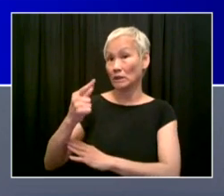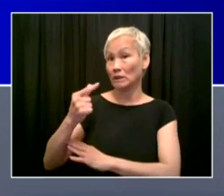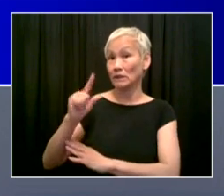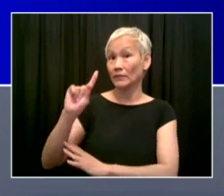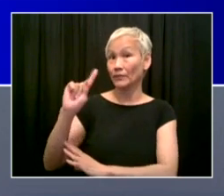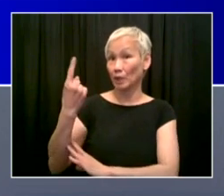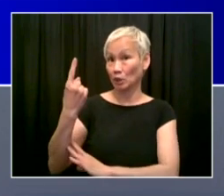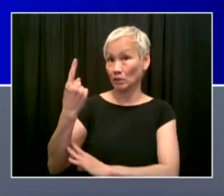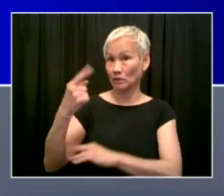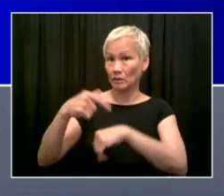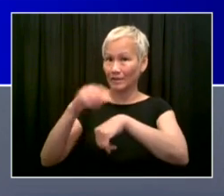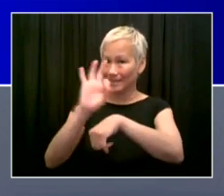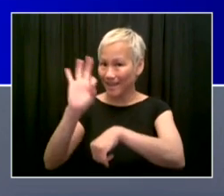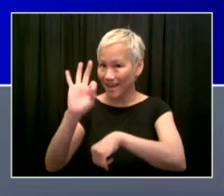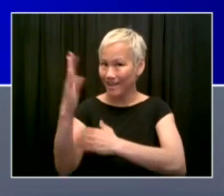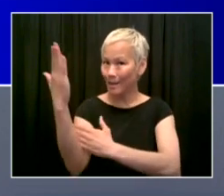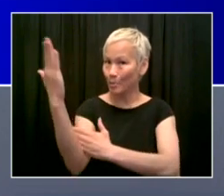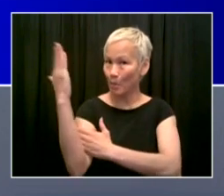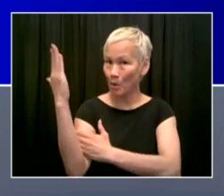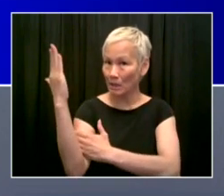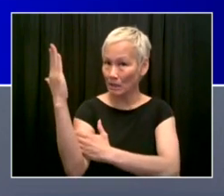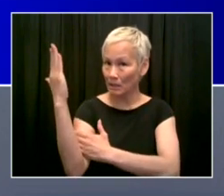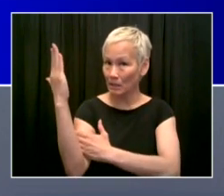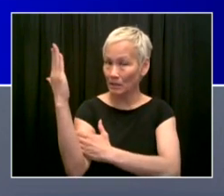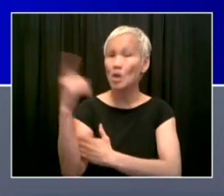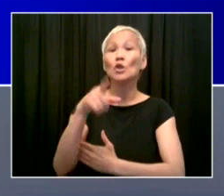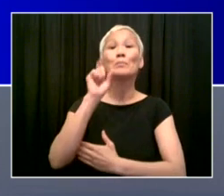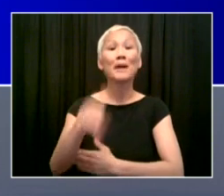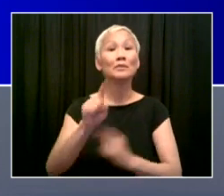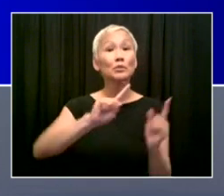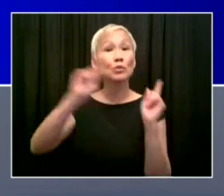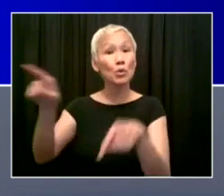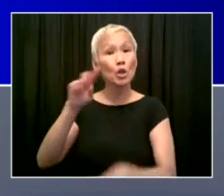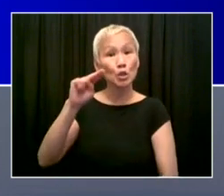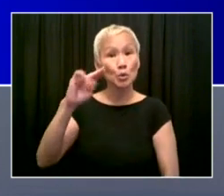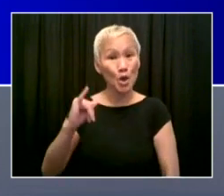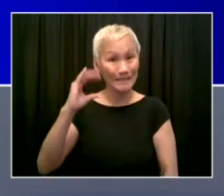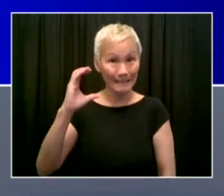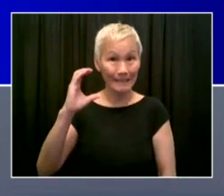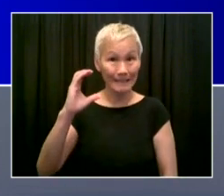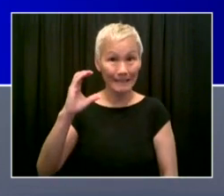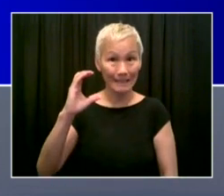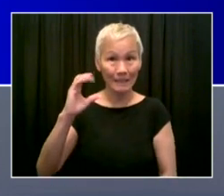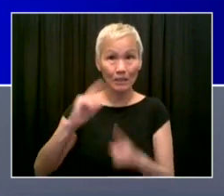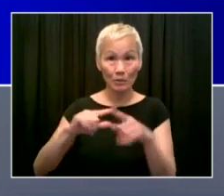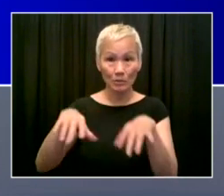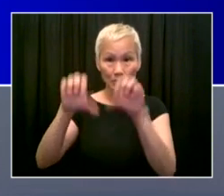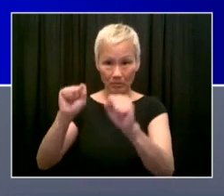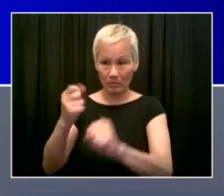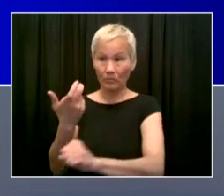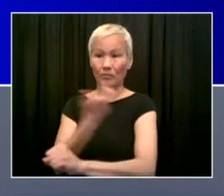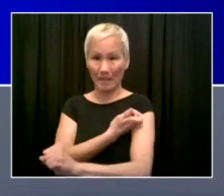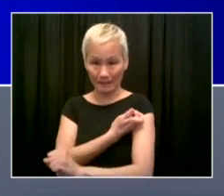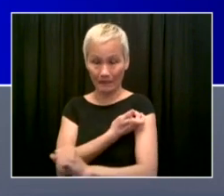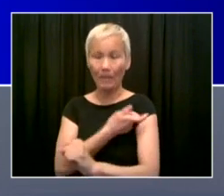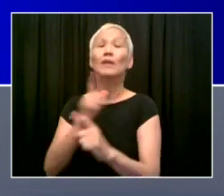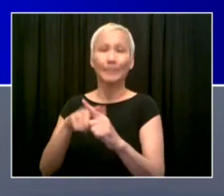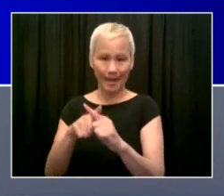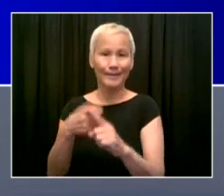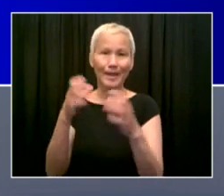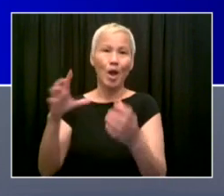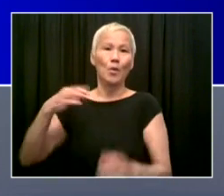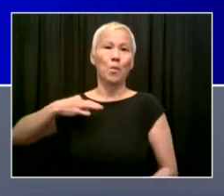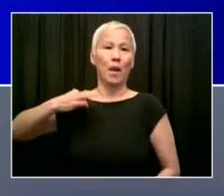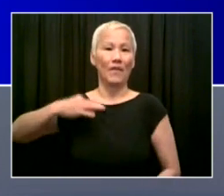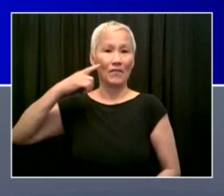keep the other great prizes after August 1st. And those will continue at city-run sites, city bike memberships,